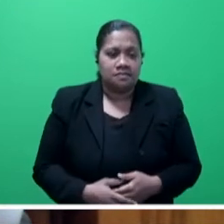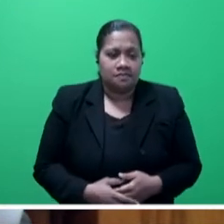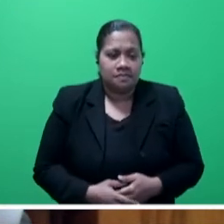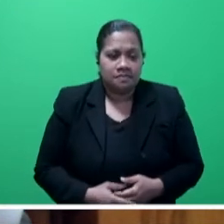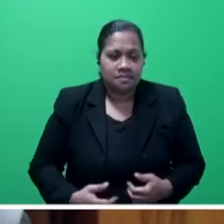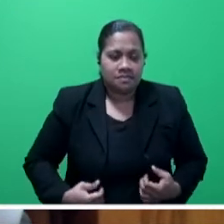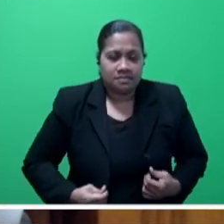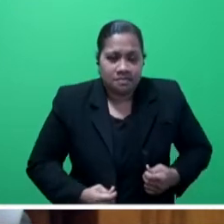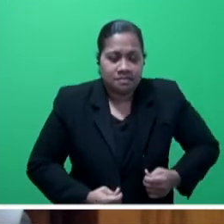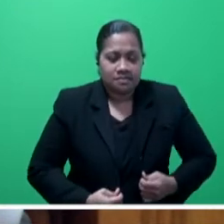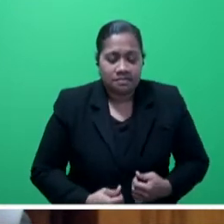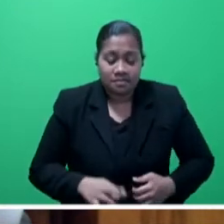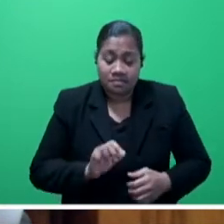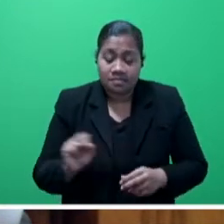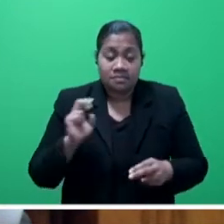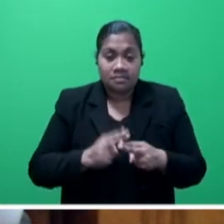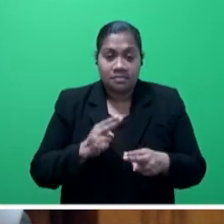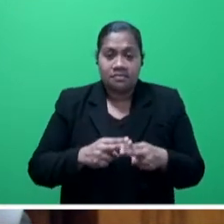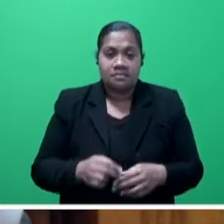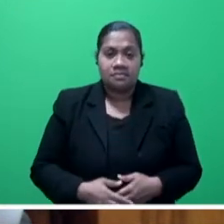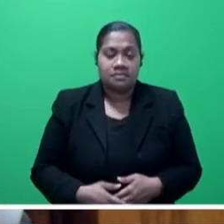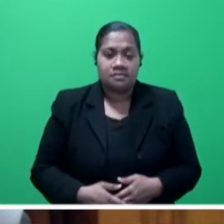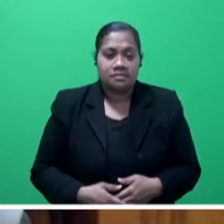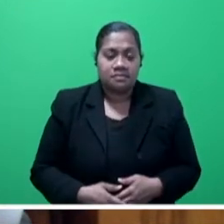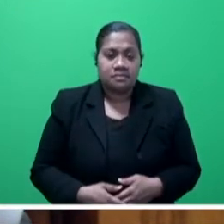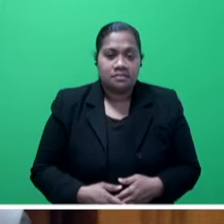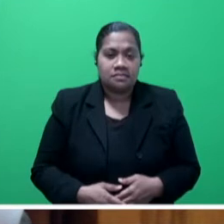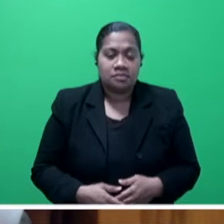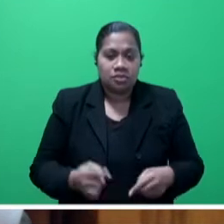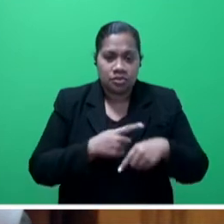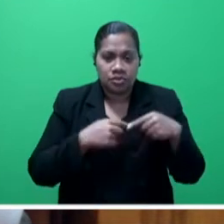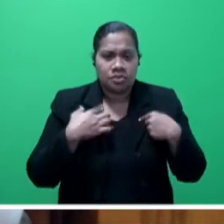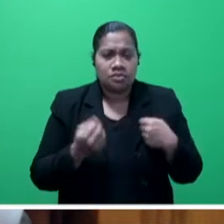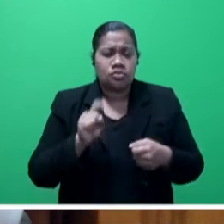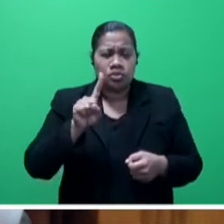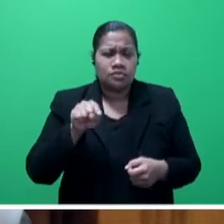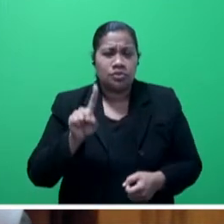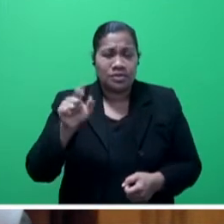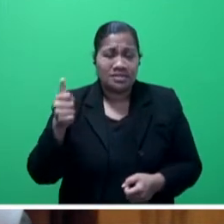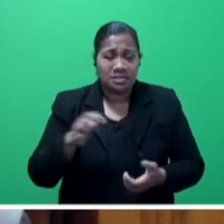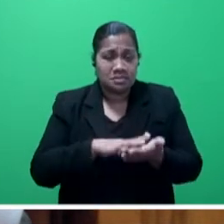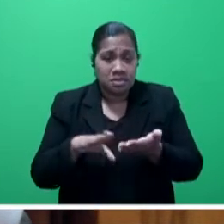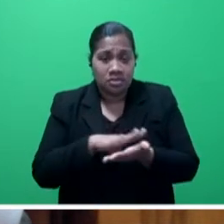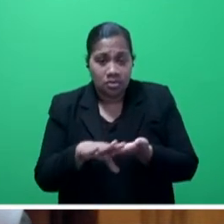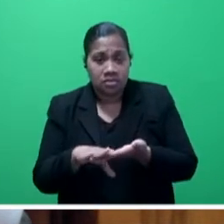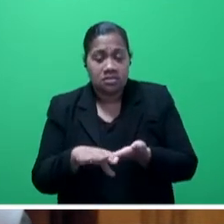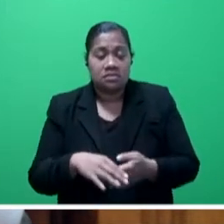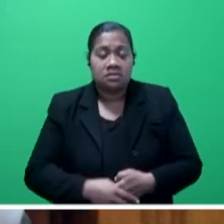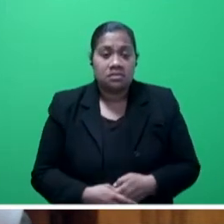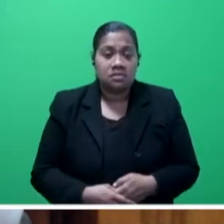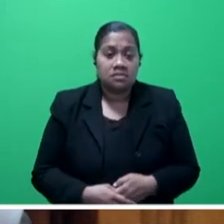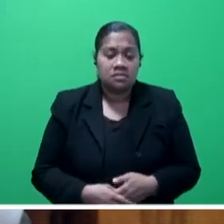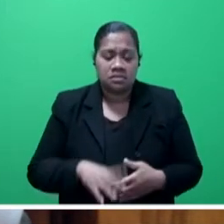for their farm. Farm mechanization, Mr. Speaker, say we have got $1.16 million, Mr. Speaker, say